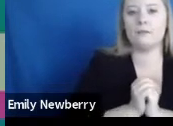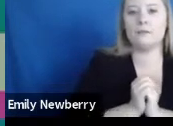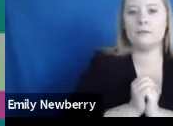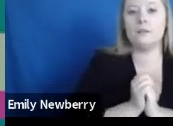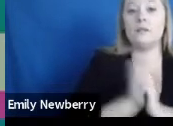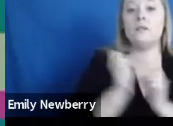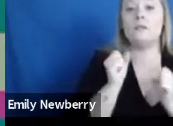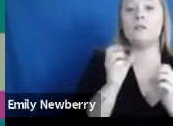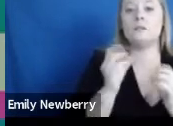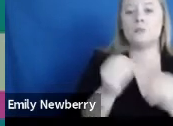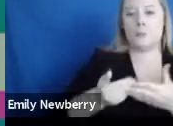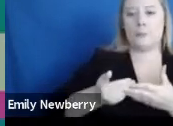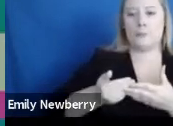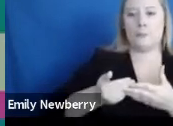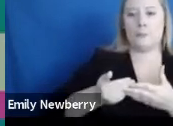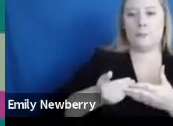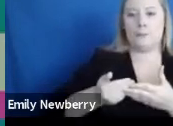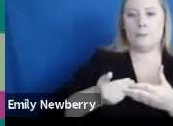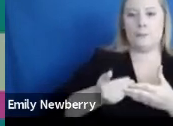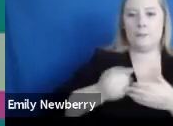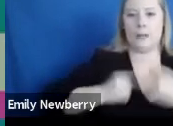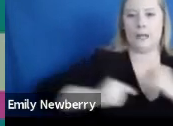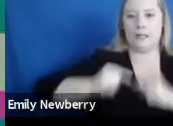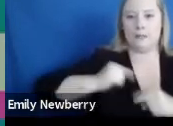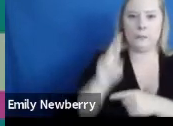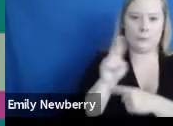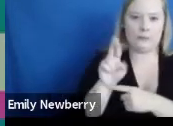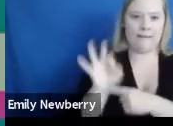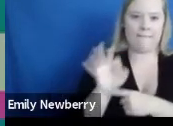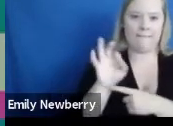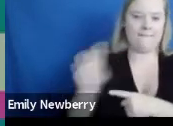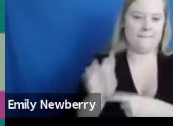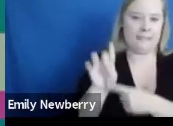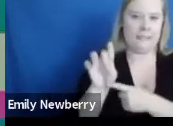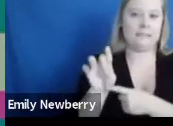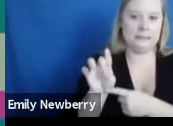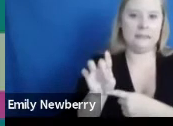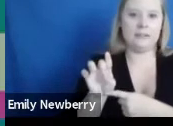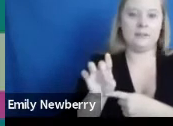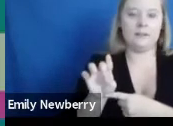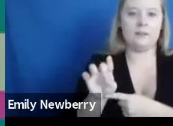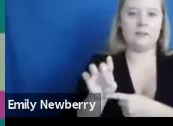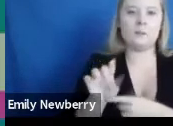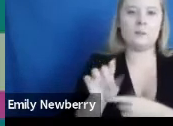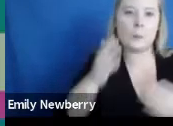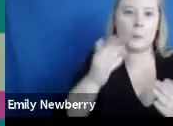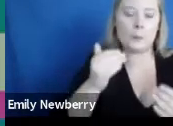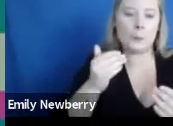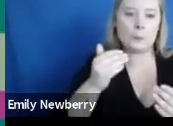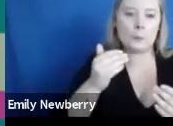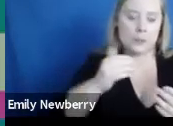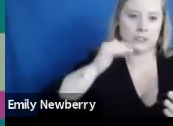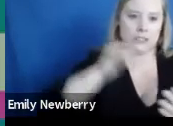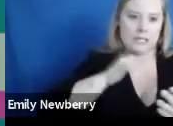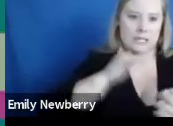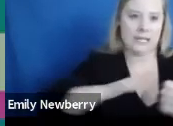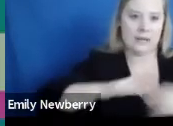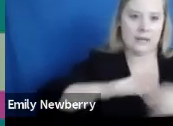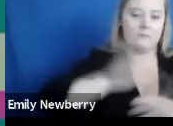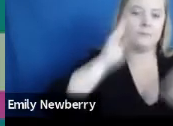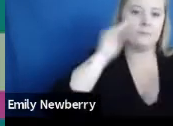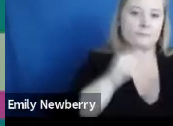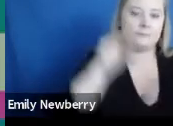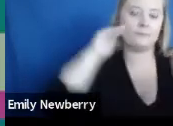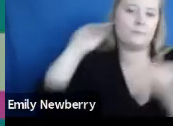So back to the reasonable foreseeable development. So to help cull down our study area, we focused on areas that